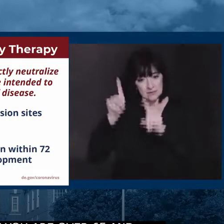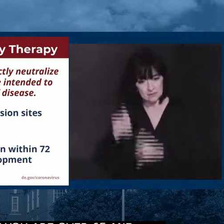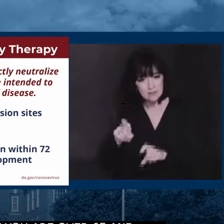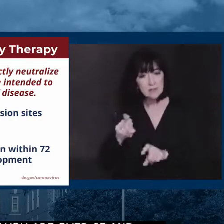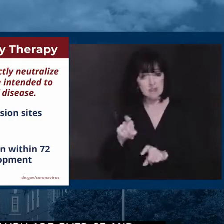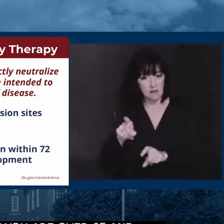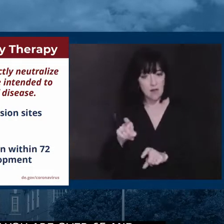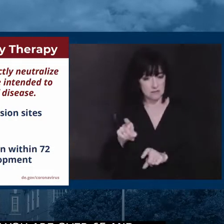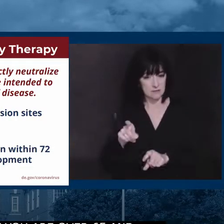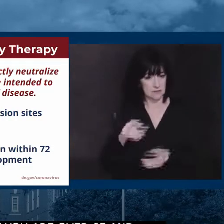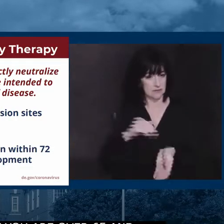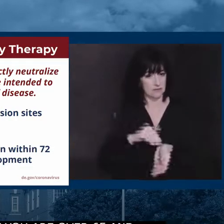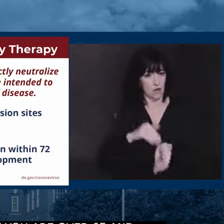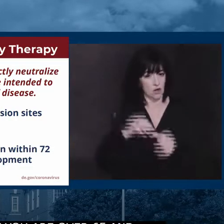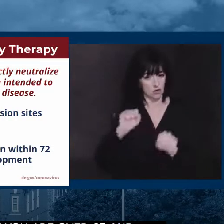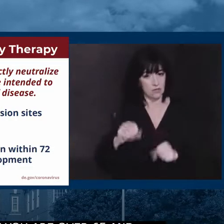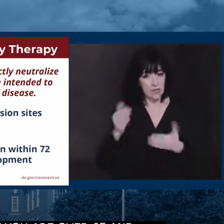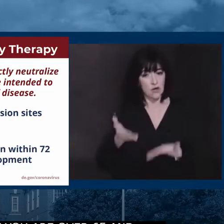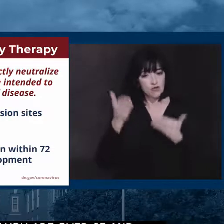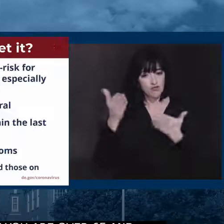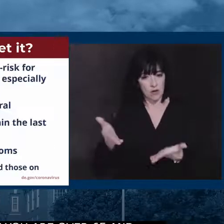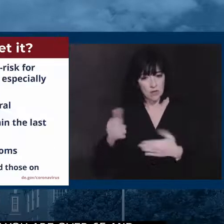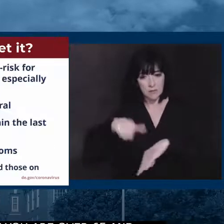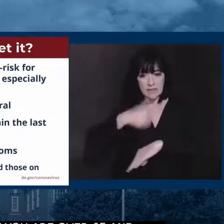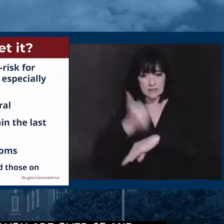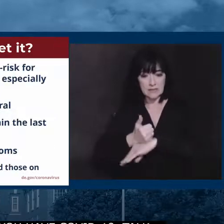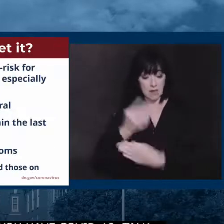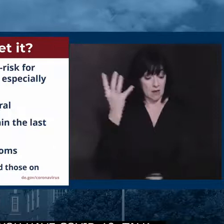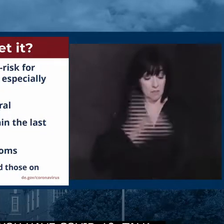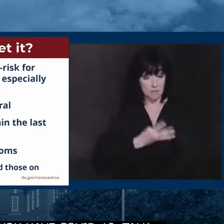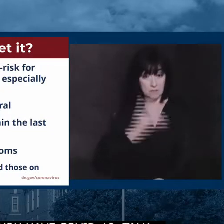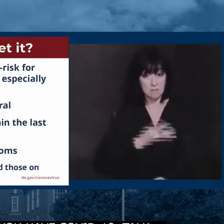get this treatment. So on the next slide,